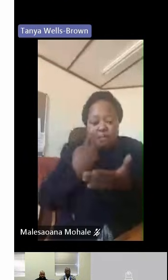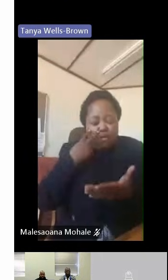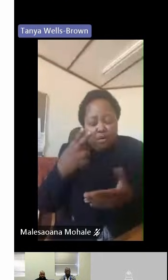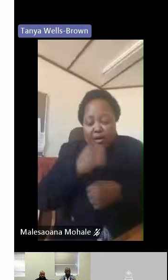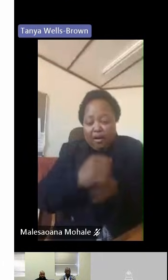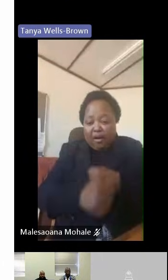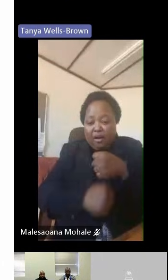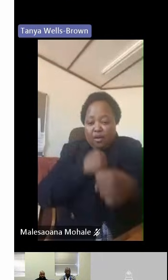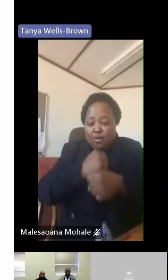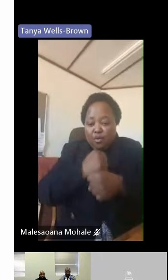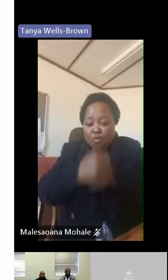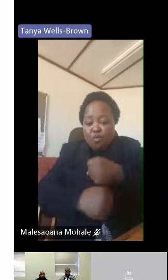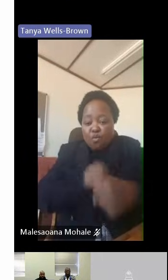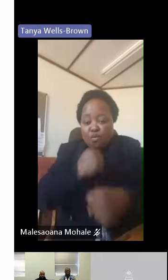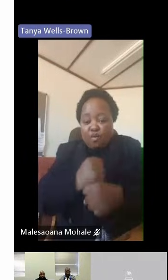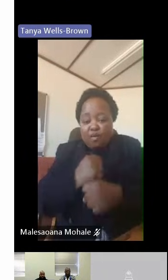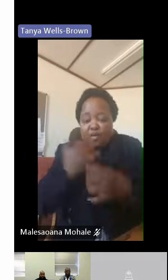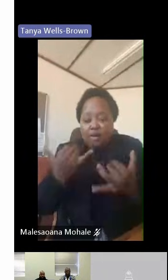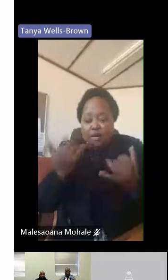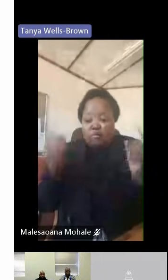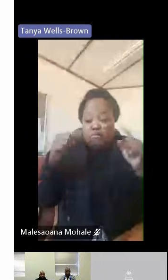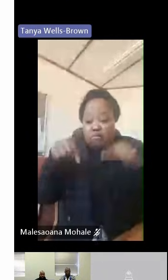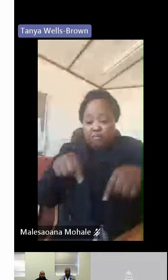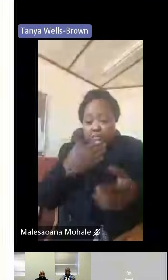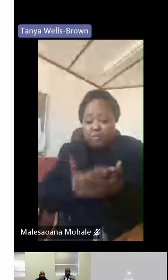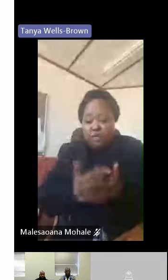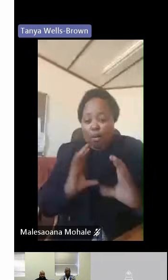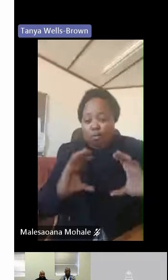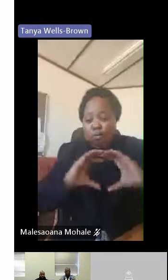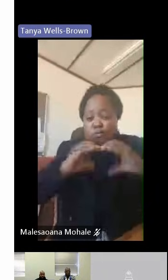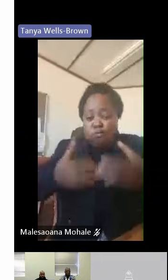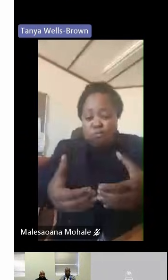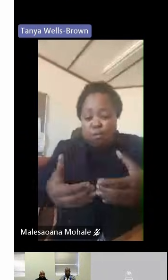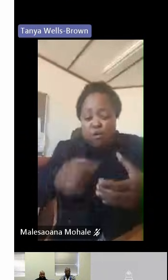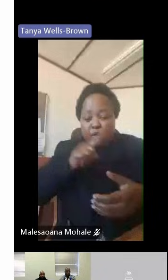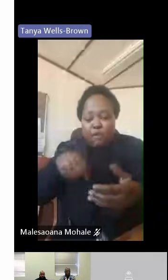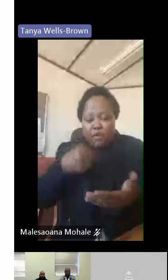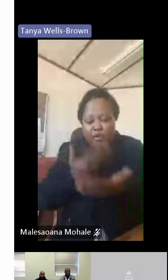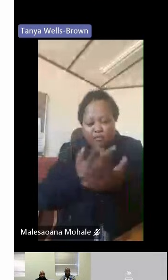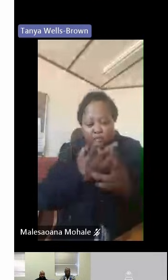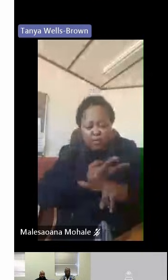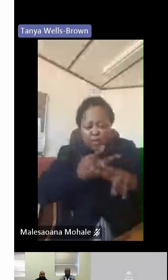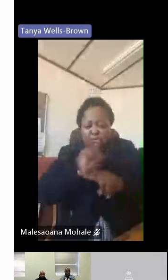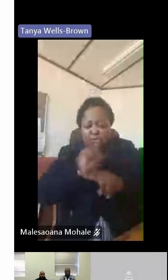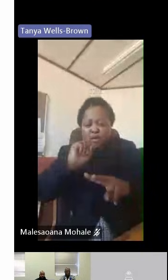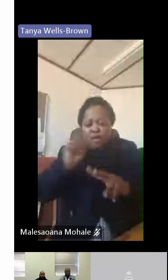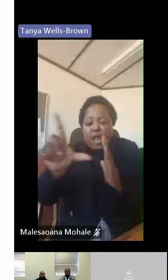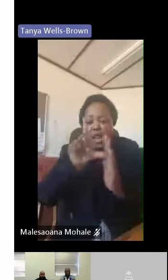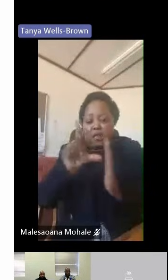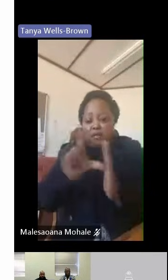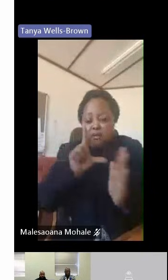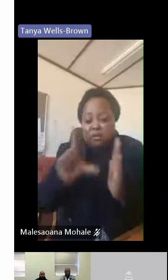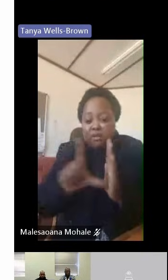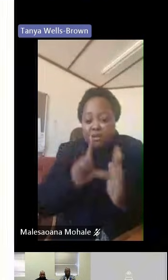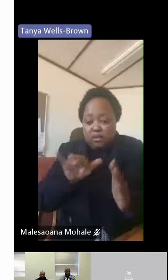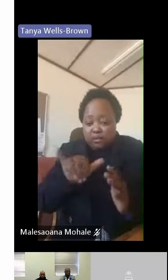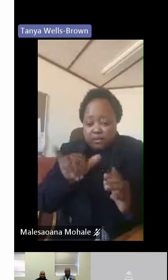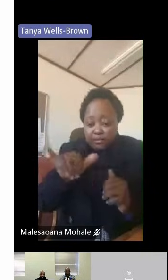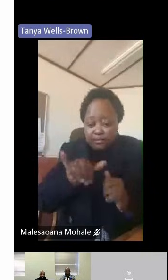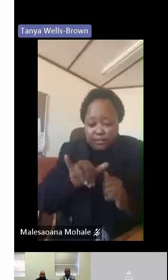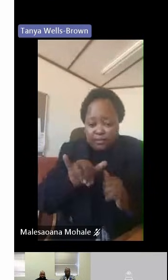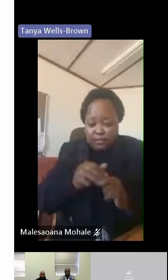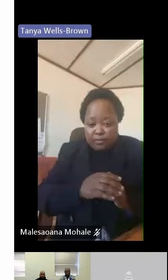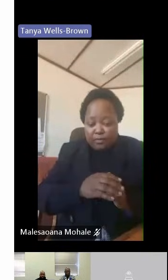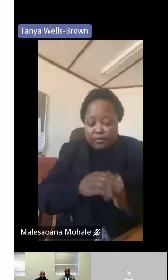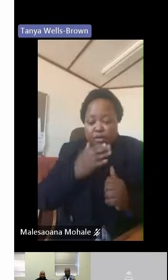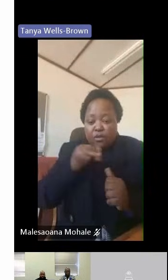here today on this webinar will be very aware of the legislation that informs gender-based